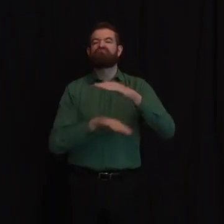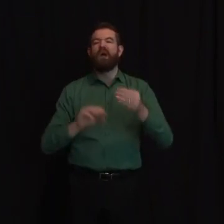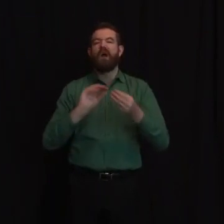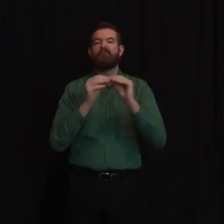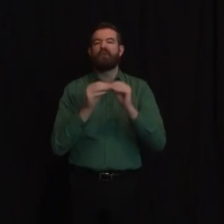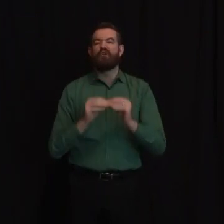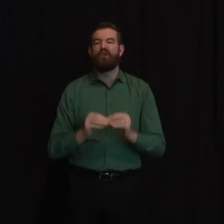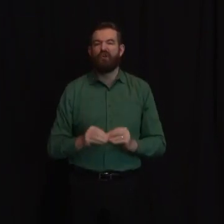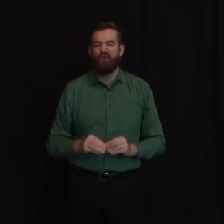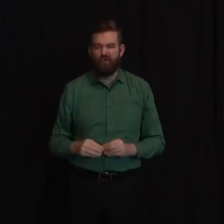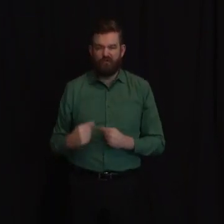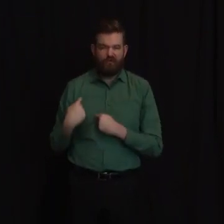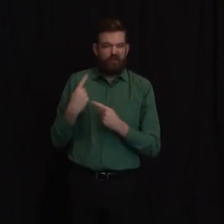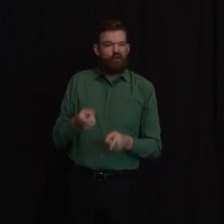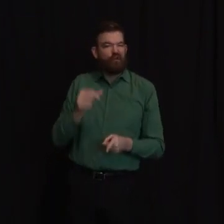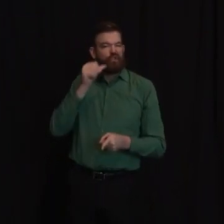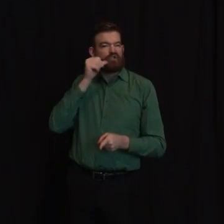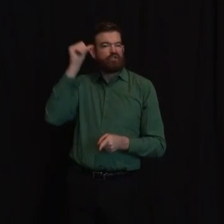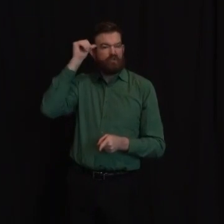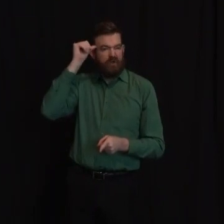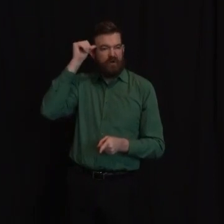our data dashboard at